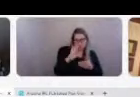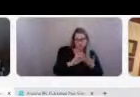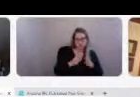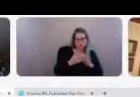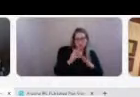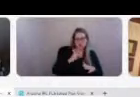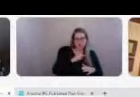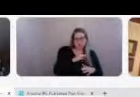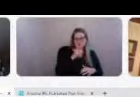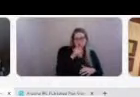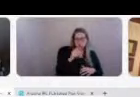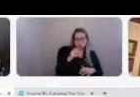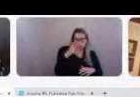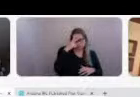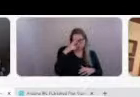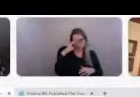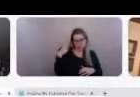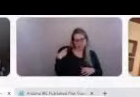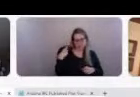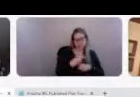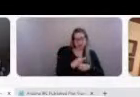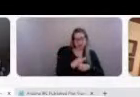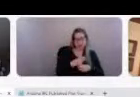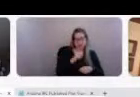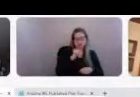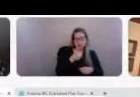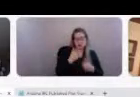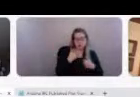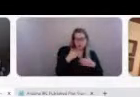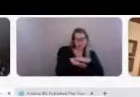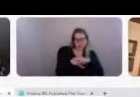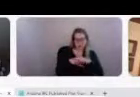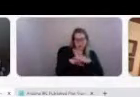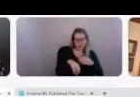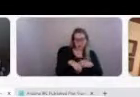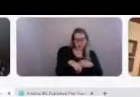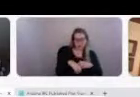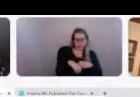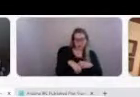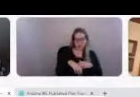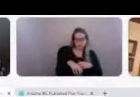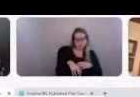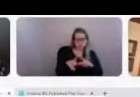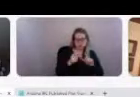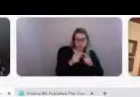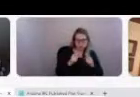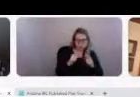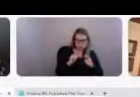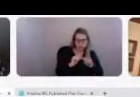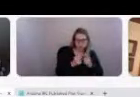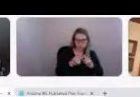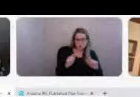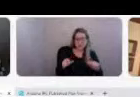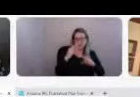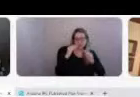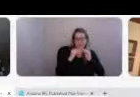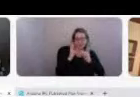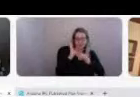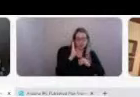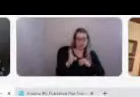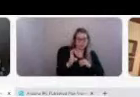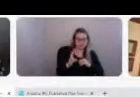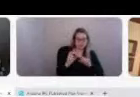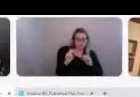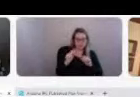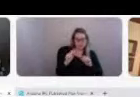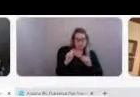here who are spanish-speaking members and don't have access to uh immediate translation i hope that this is fixed in the future so that these